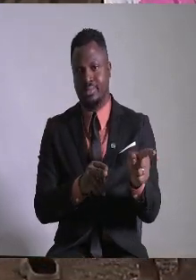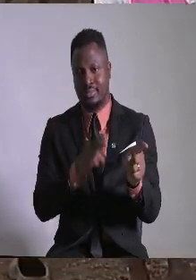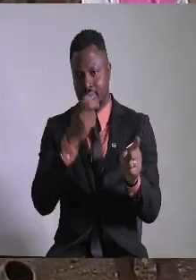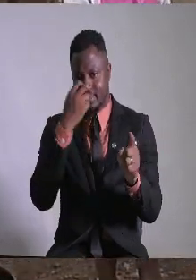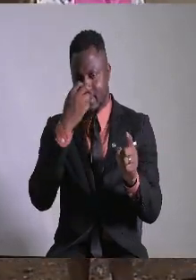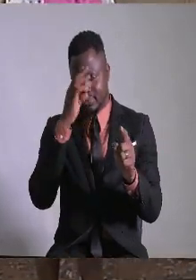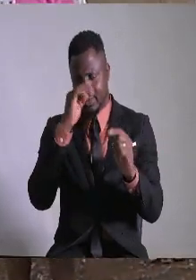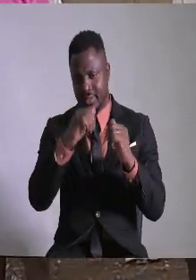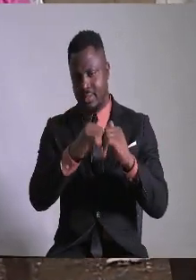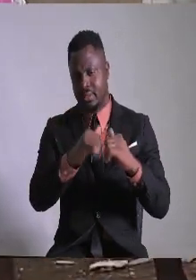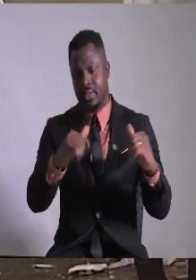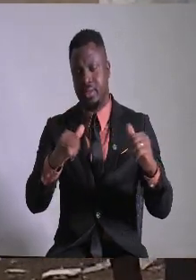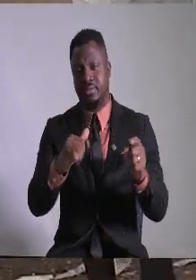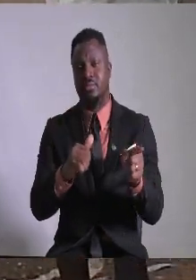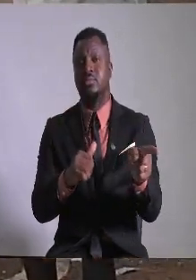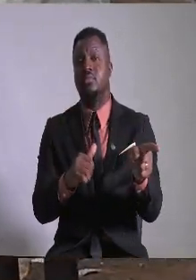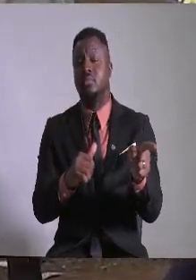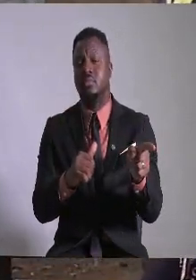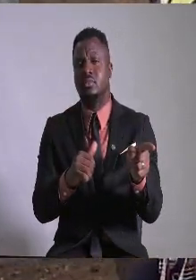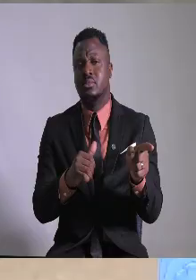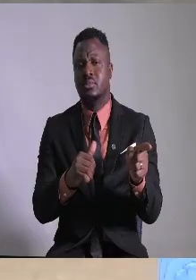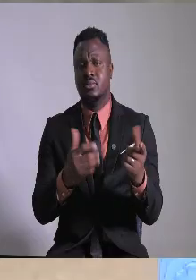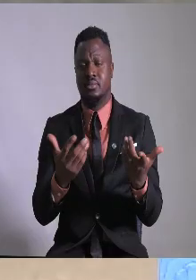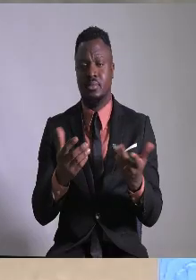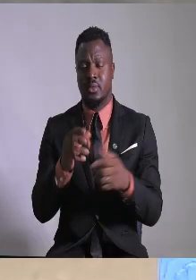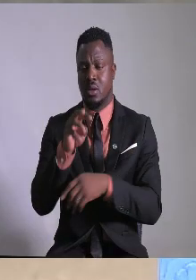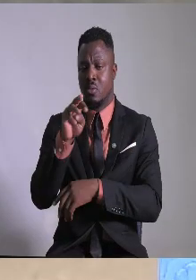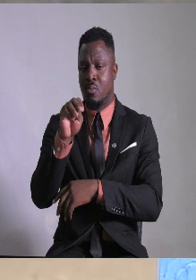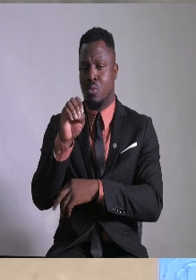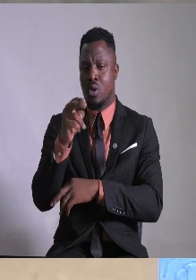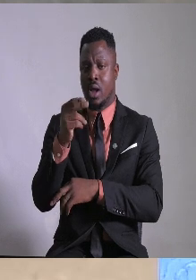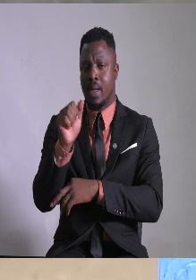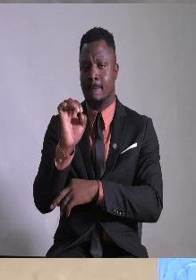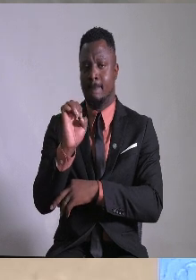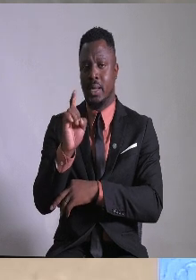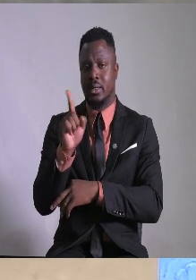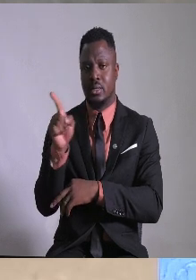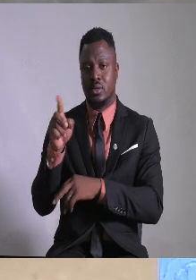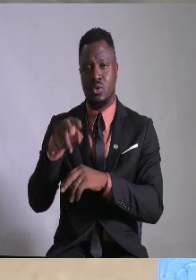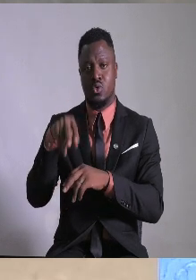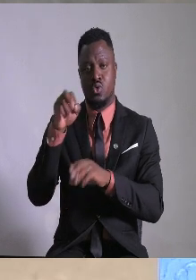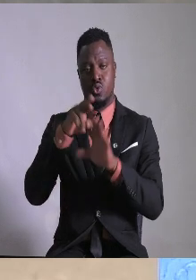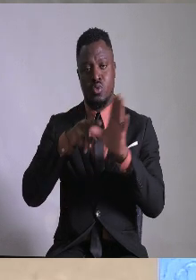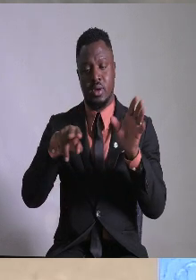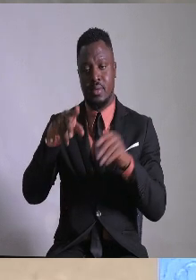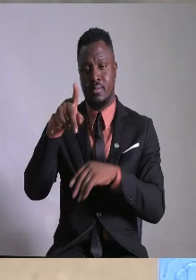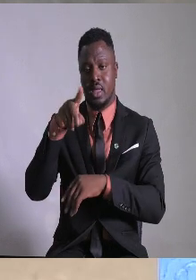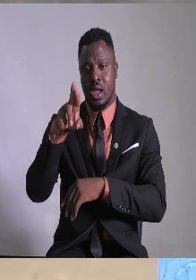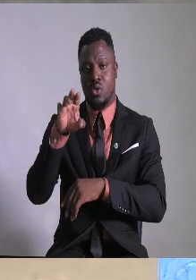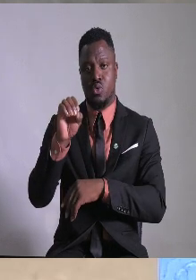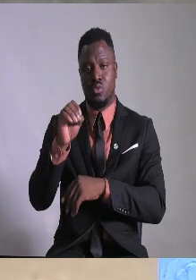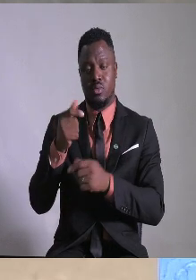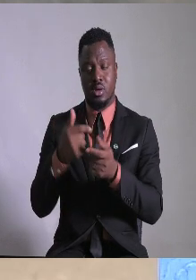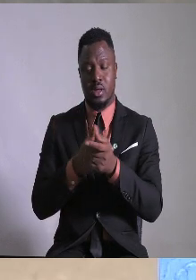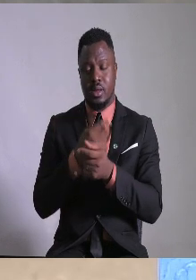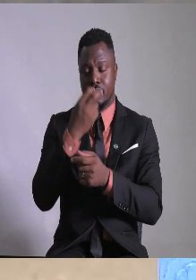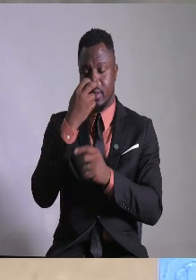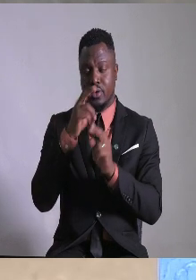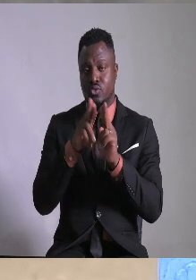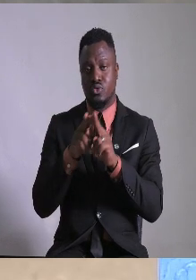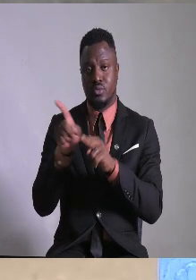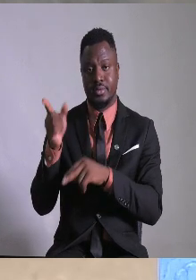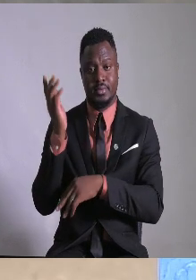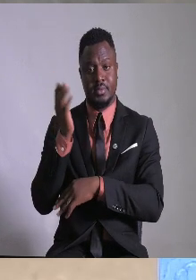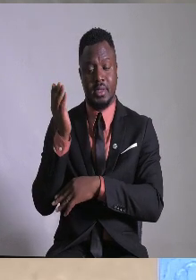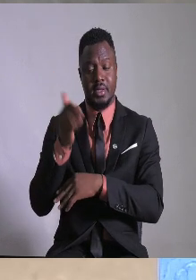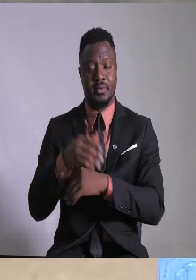the visual impairment man to that chair. Mohammed Zakari, Northern Regional PRO, Ghana Blind